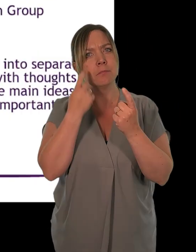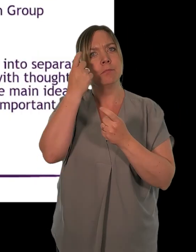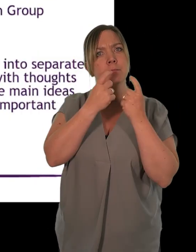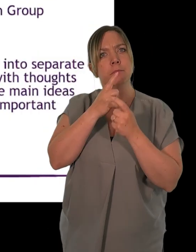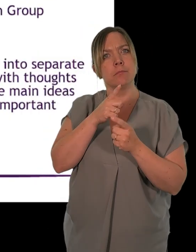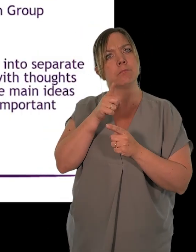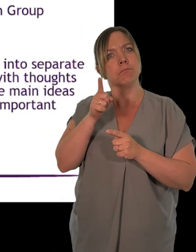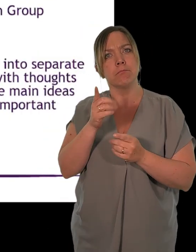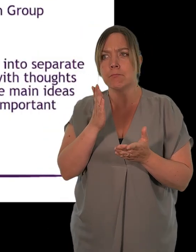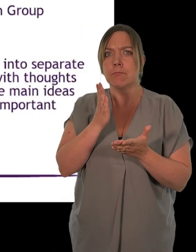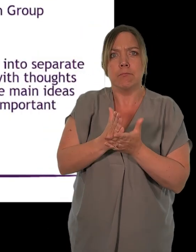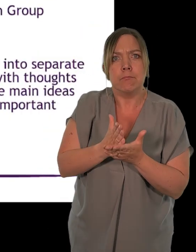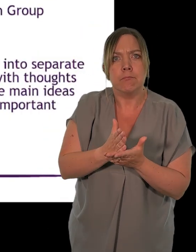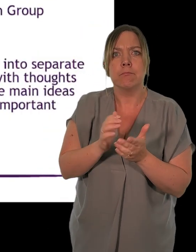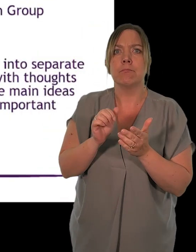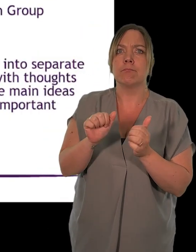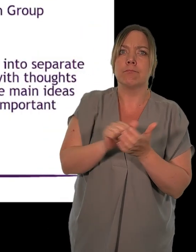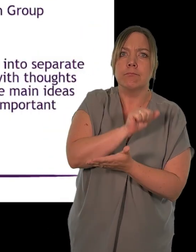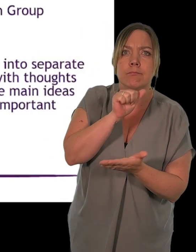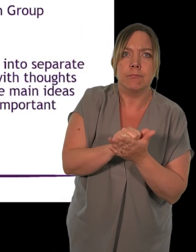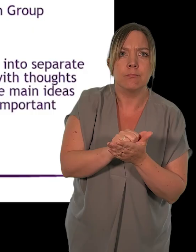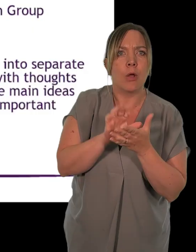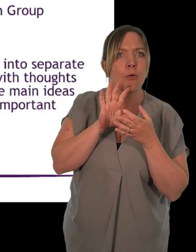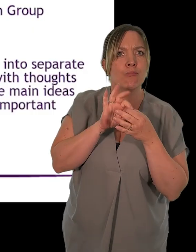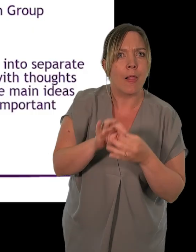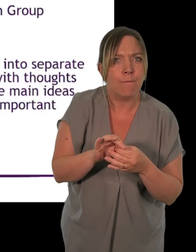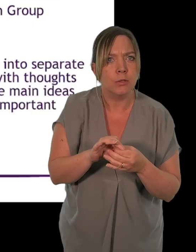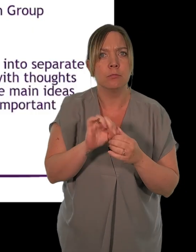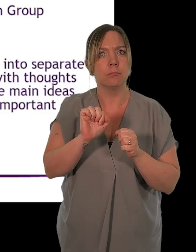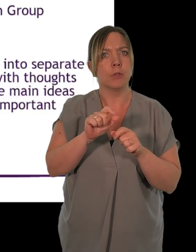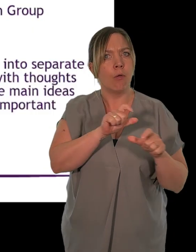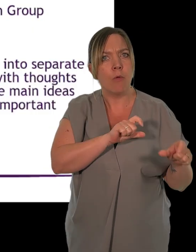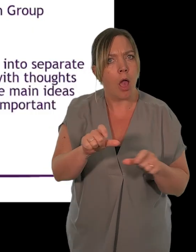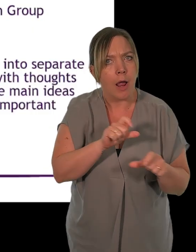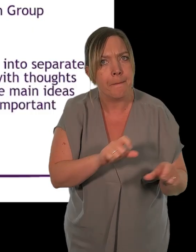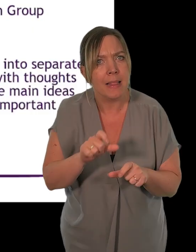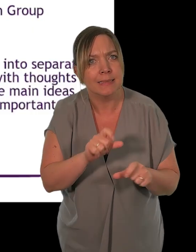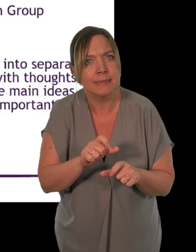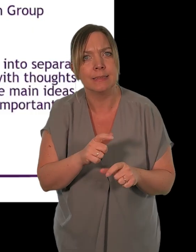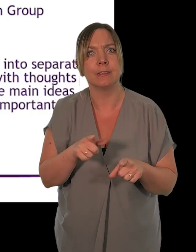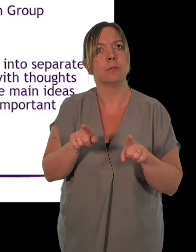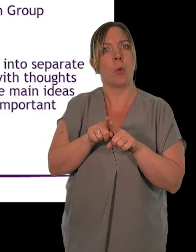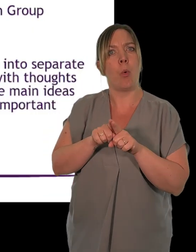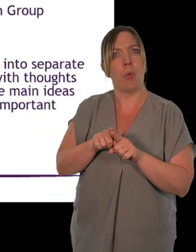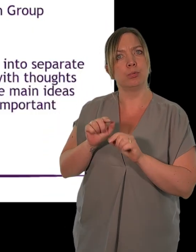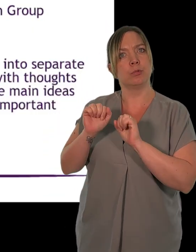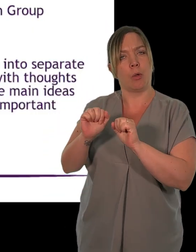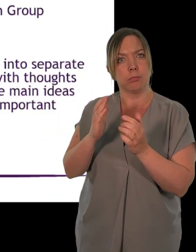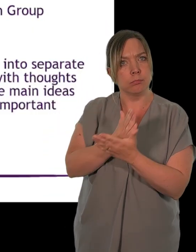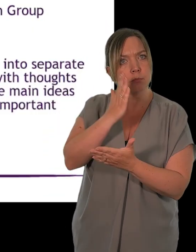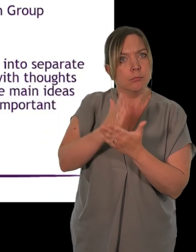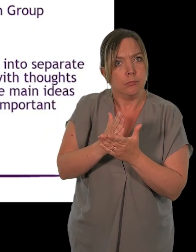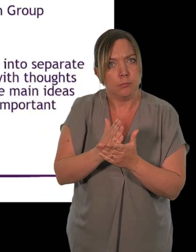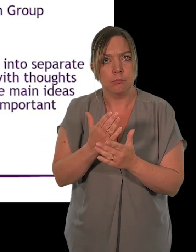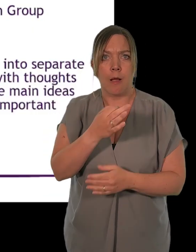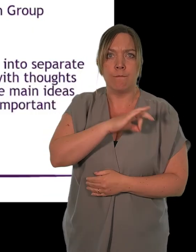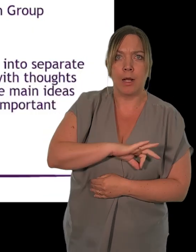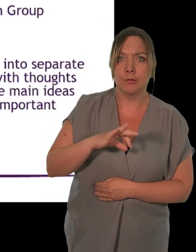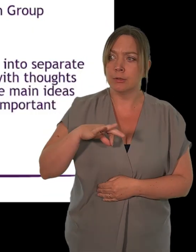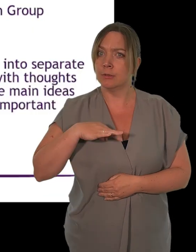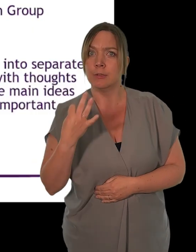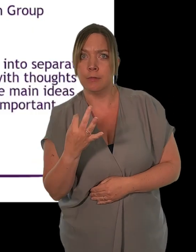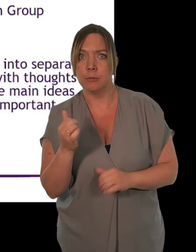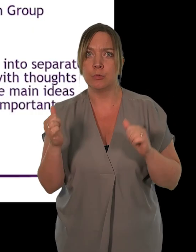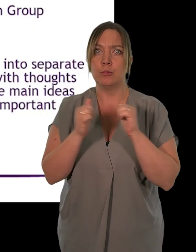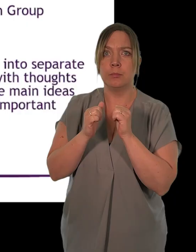Question 2. Analyse how Chaffinch Group could use a rational approach to strategy formulation to ensure